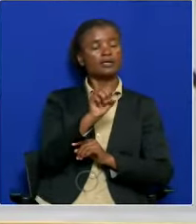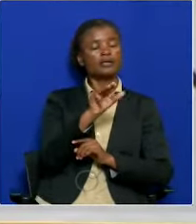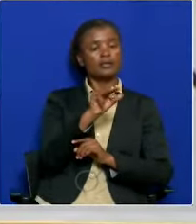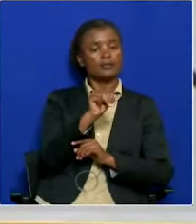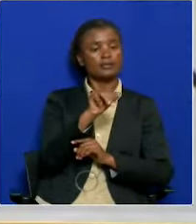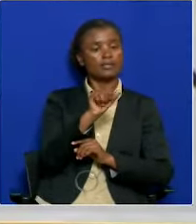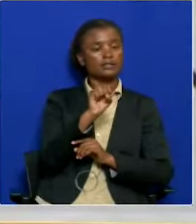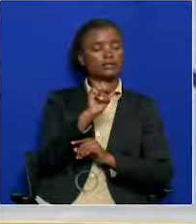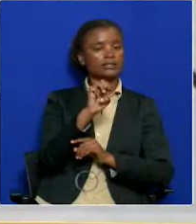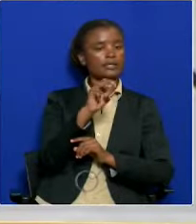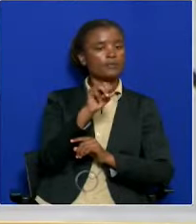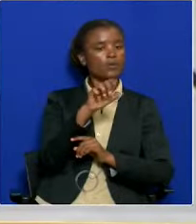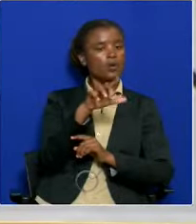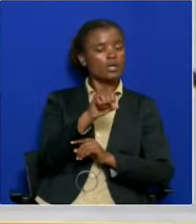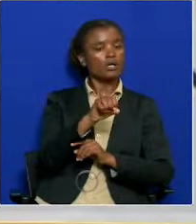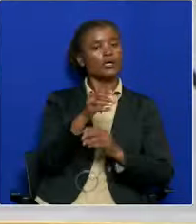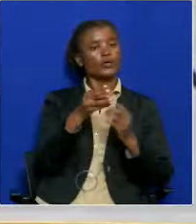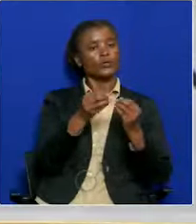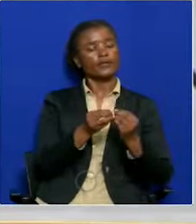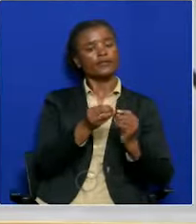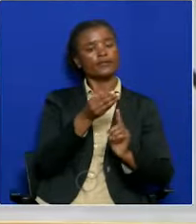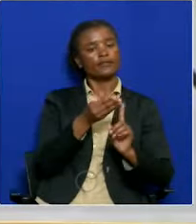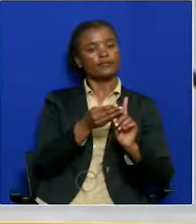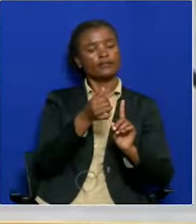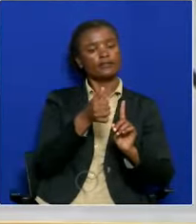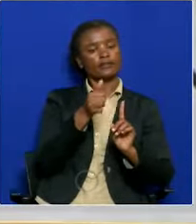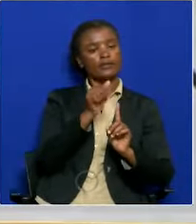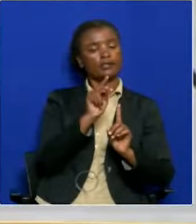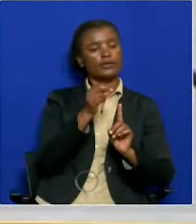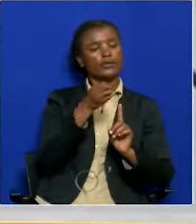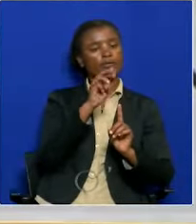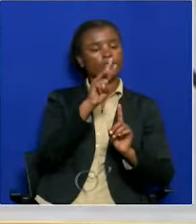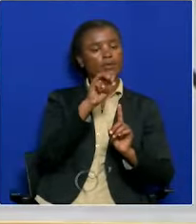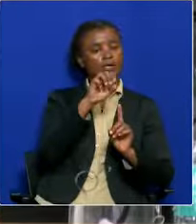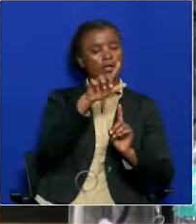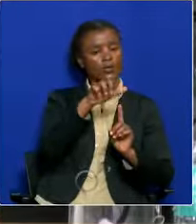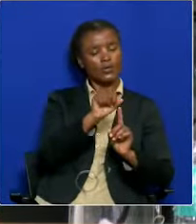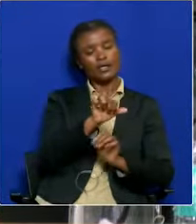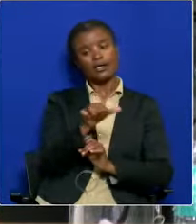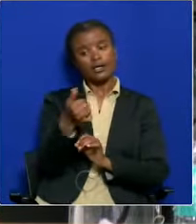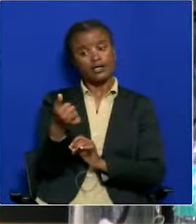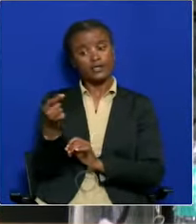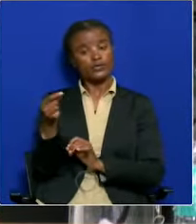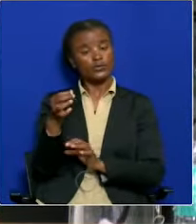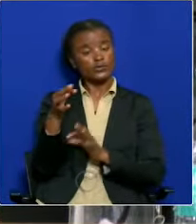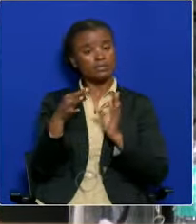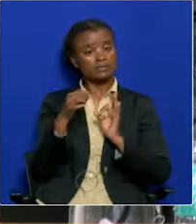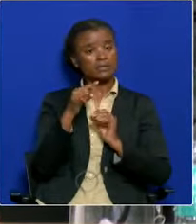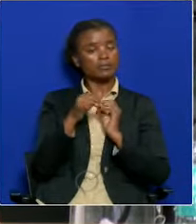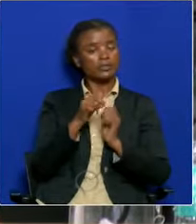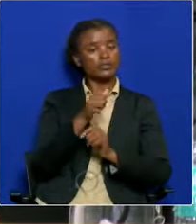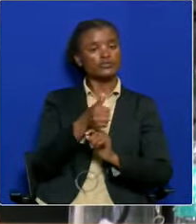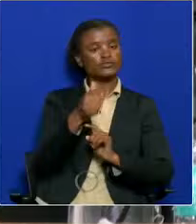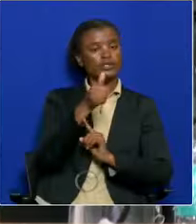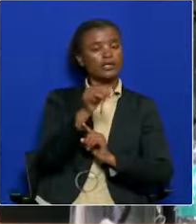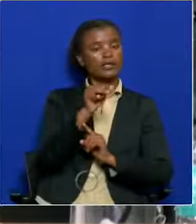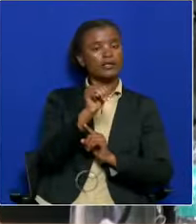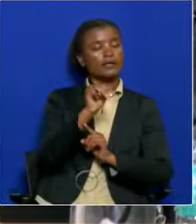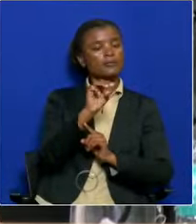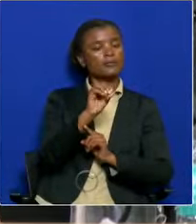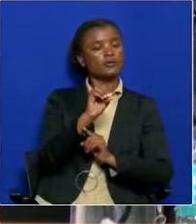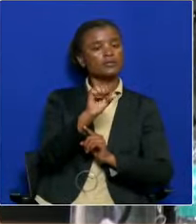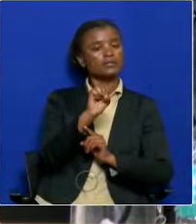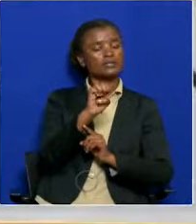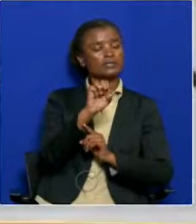the one of General Musigidi. yes. And then It's General Khan's